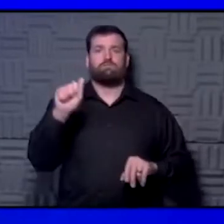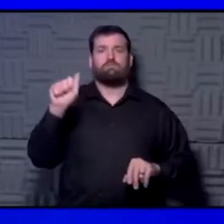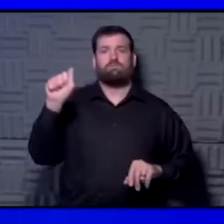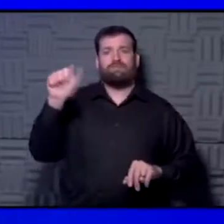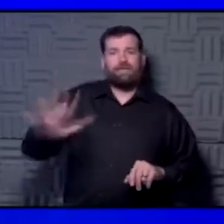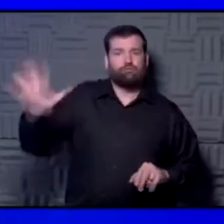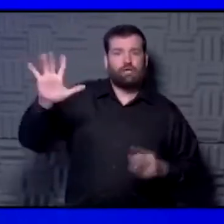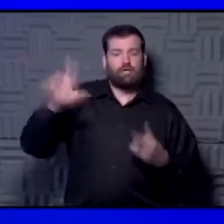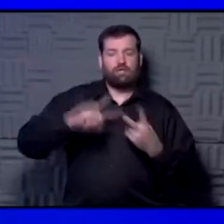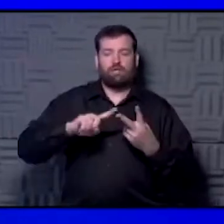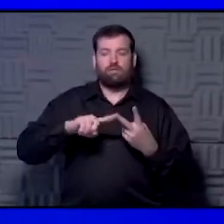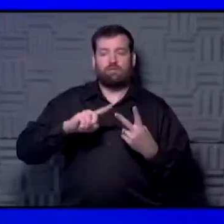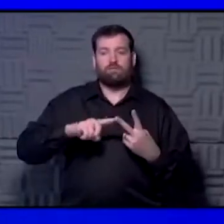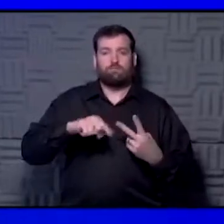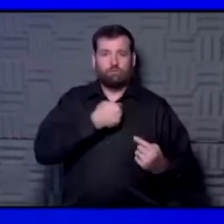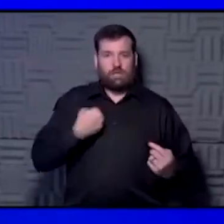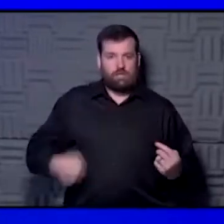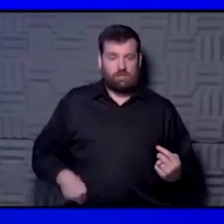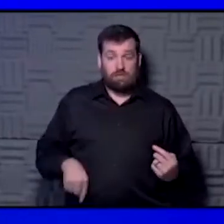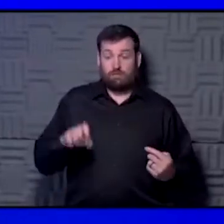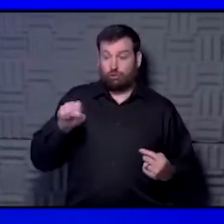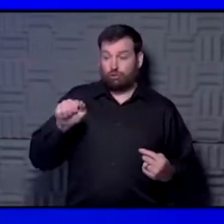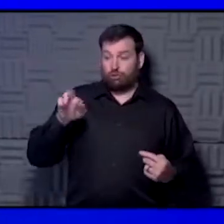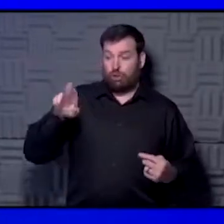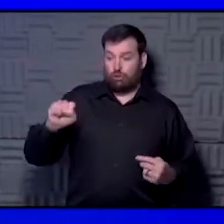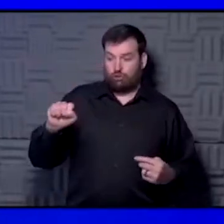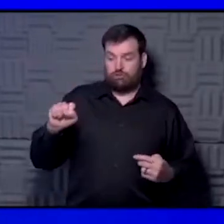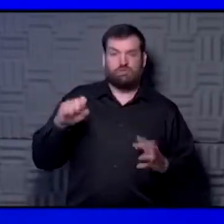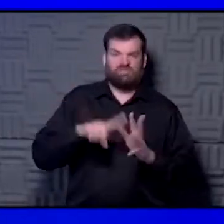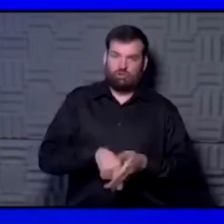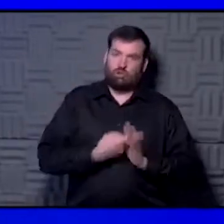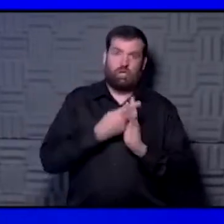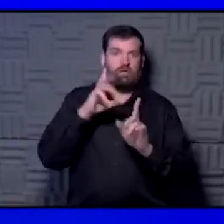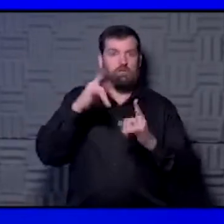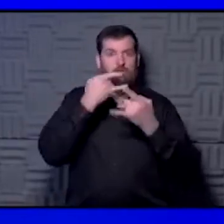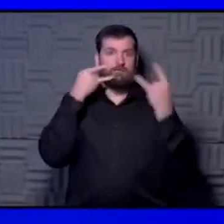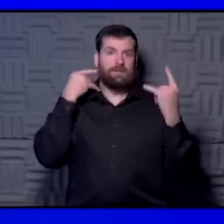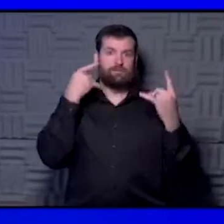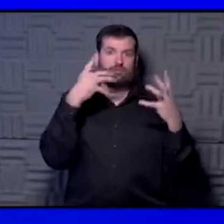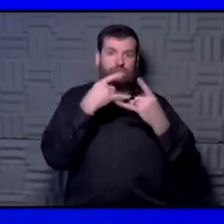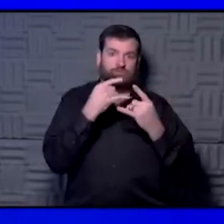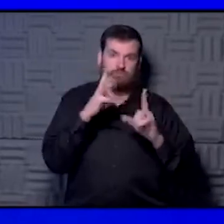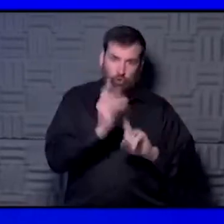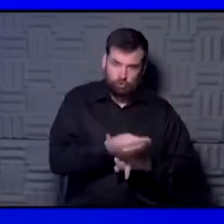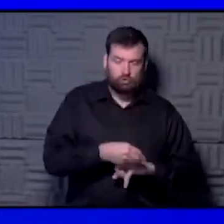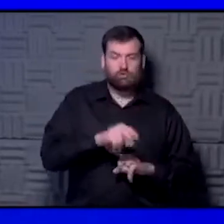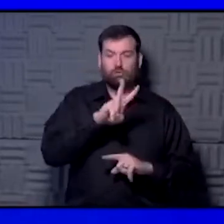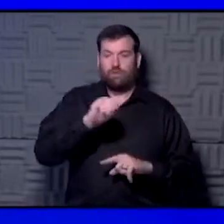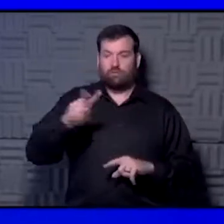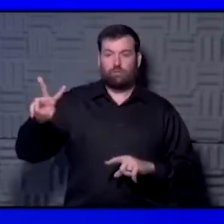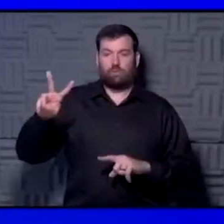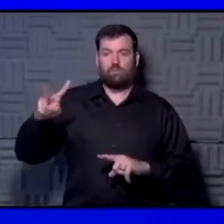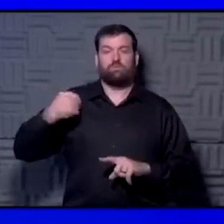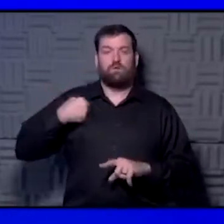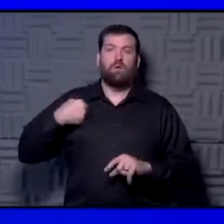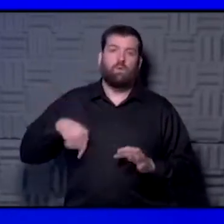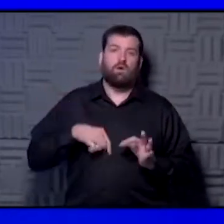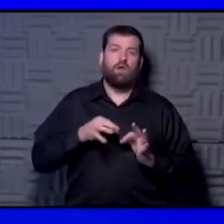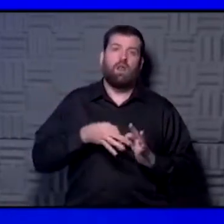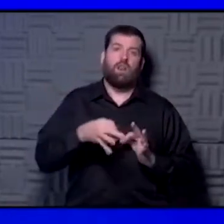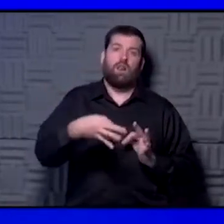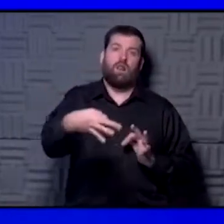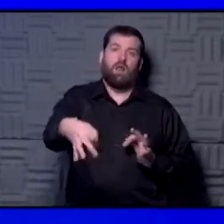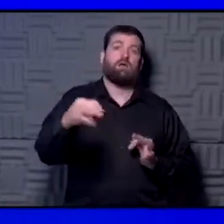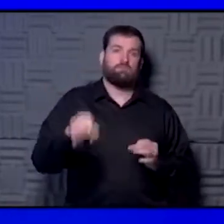SARS. They started their mass culture, in 2002 because of what happened. We are just quite a few years behind that. So that